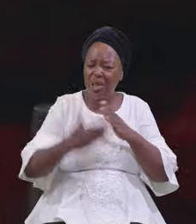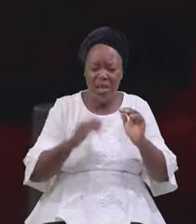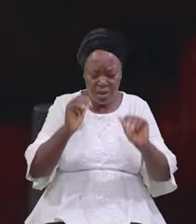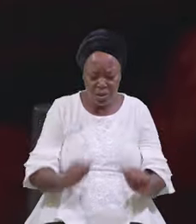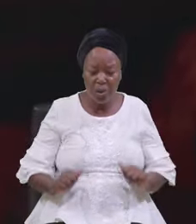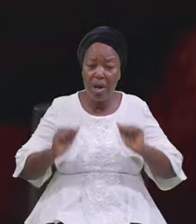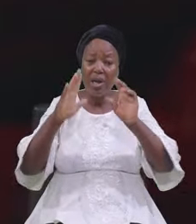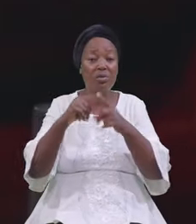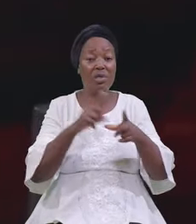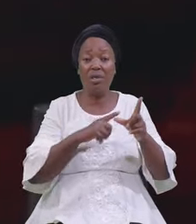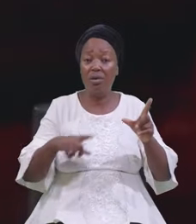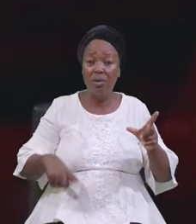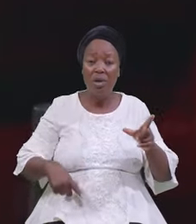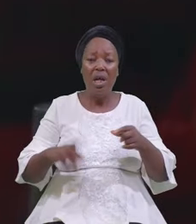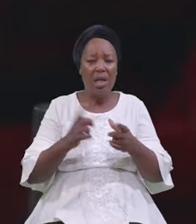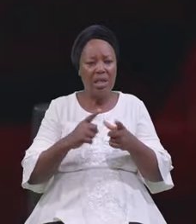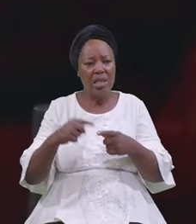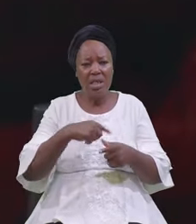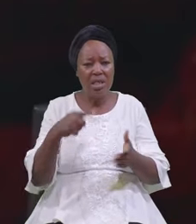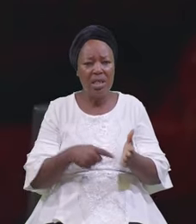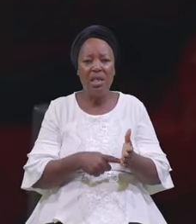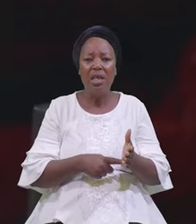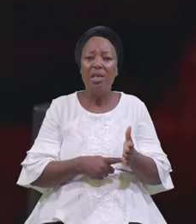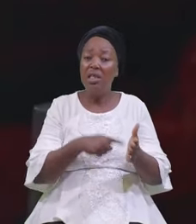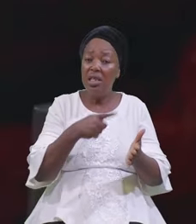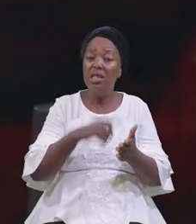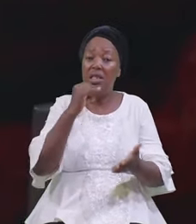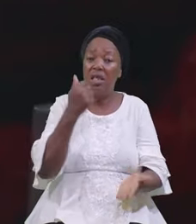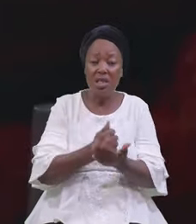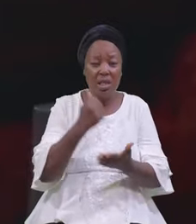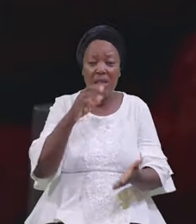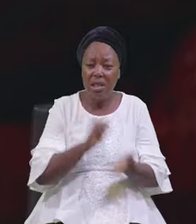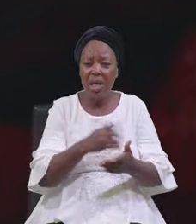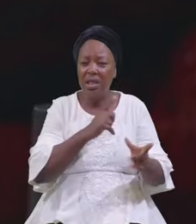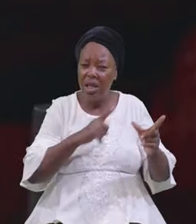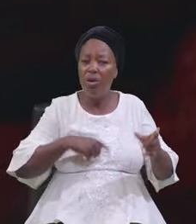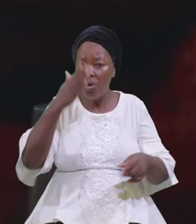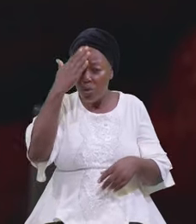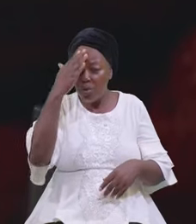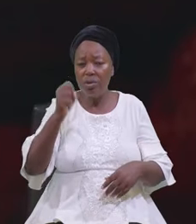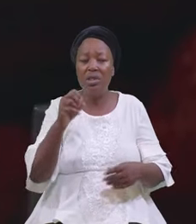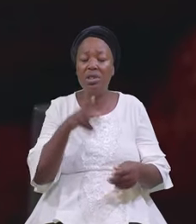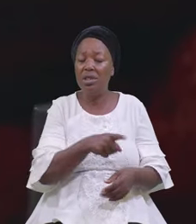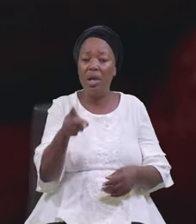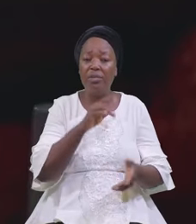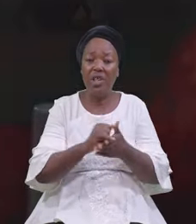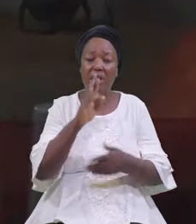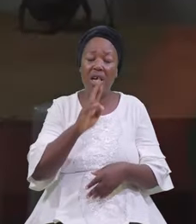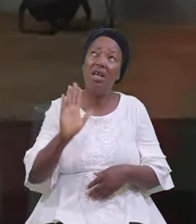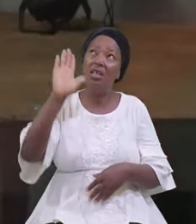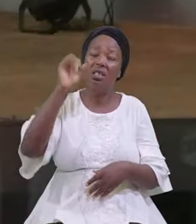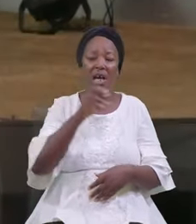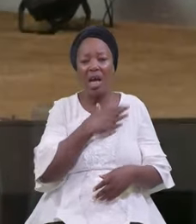surrendered unto the Lord. He says, this is the seal, that the Lord knoweth them that are his,